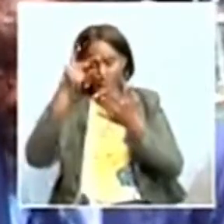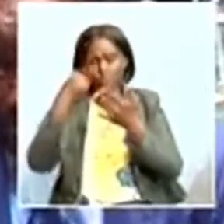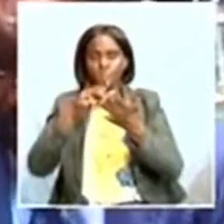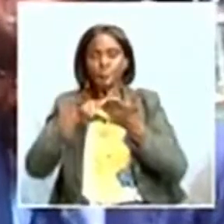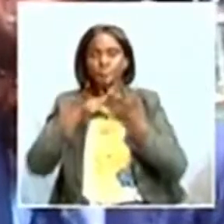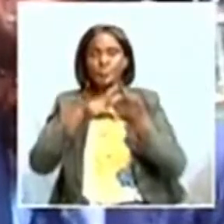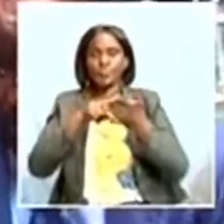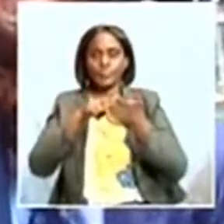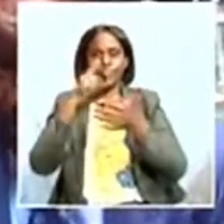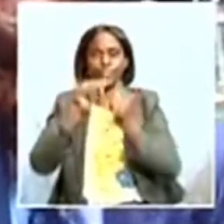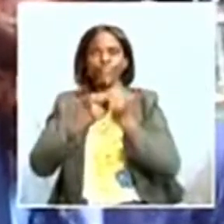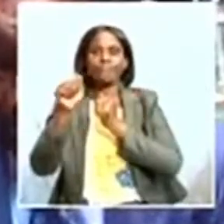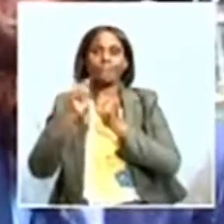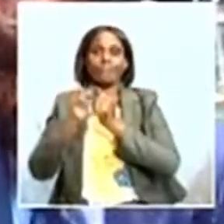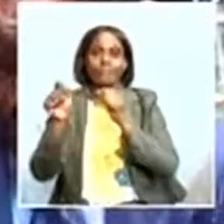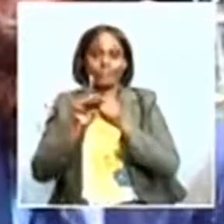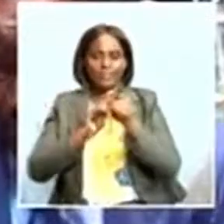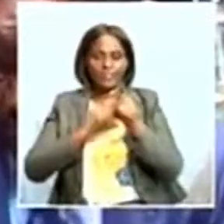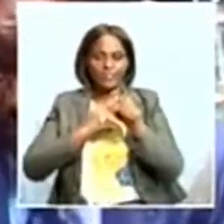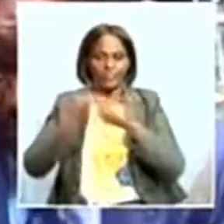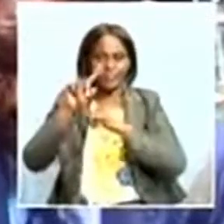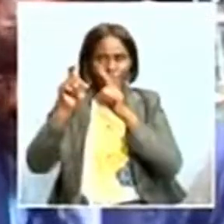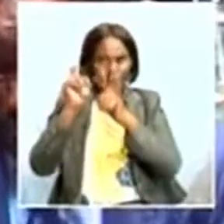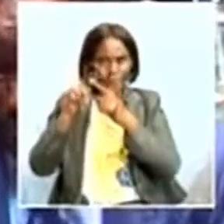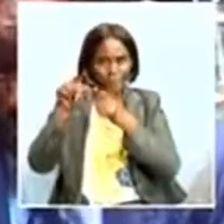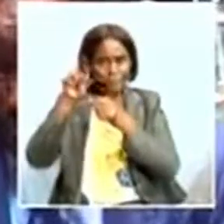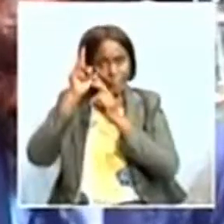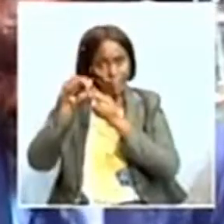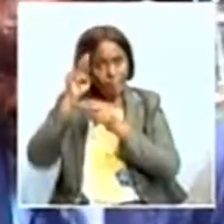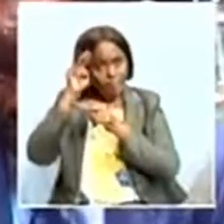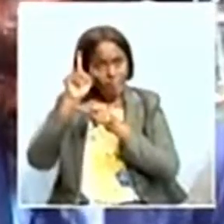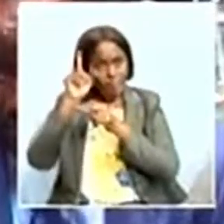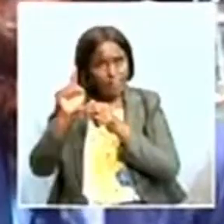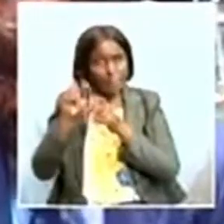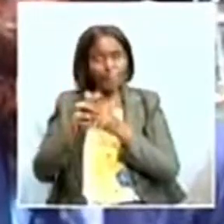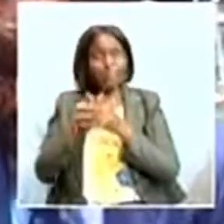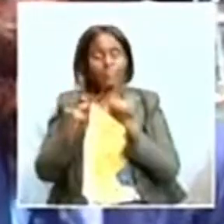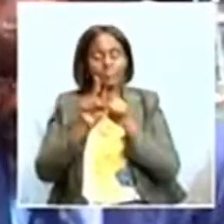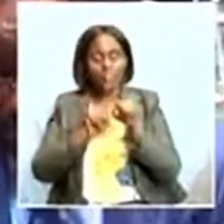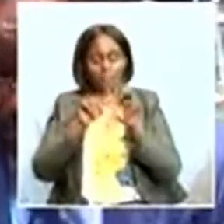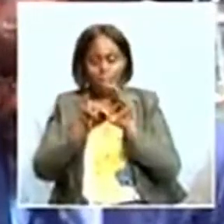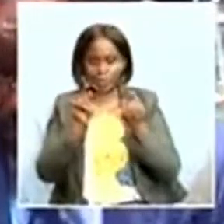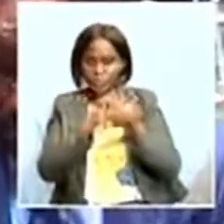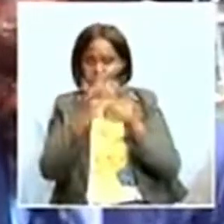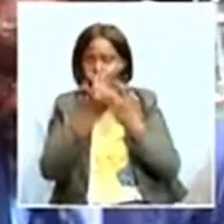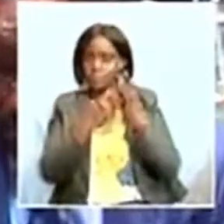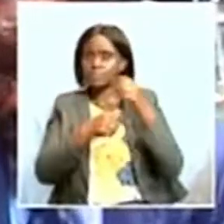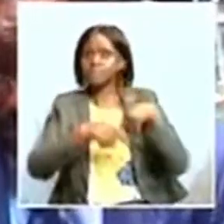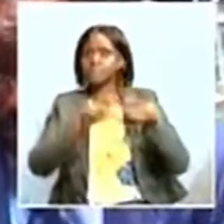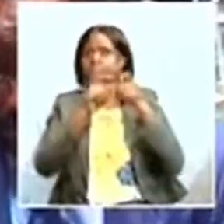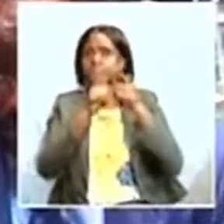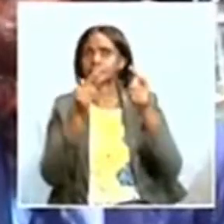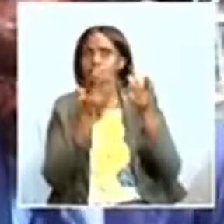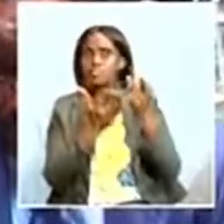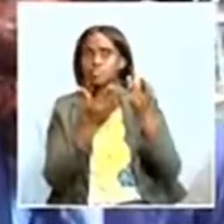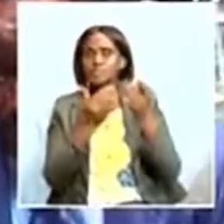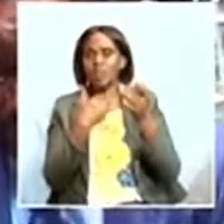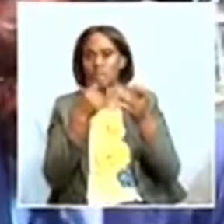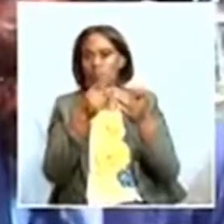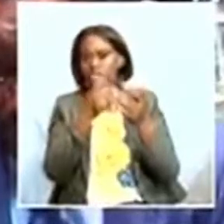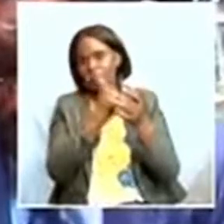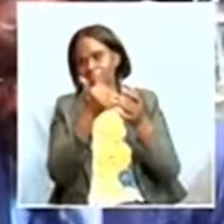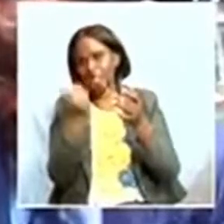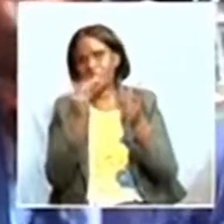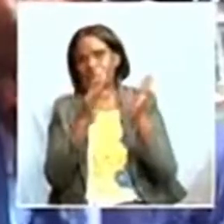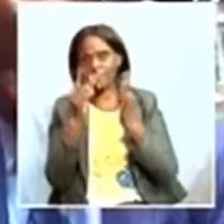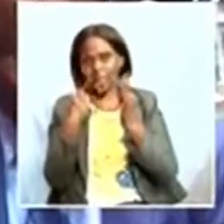long distances. My question to the Honorable Minister is, in light of these challenges, are there any